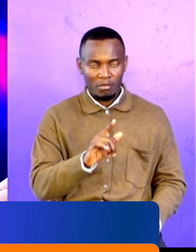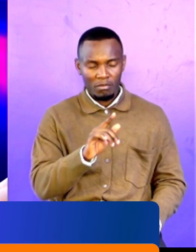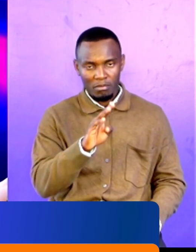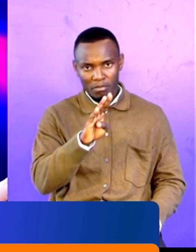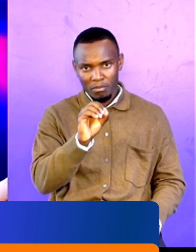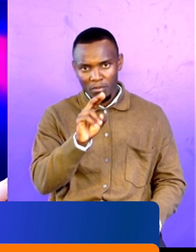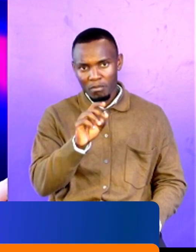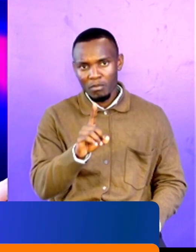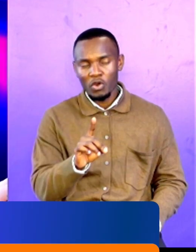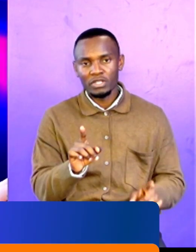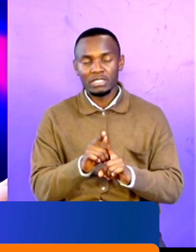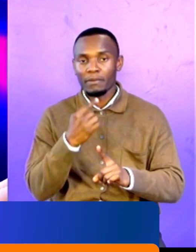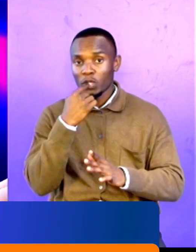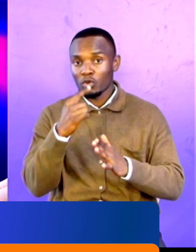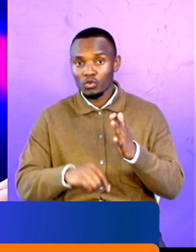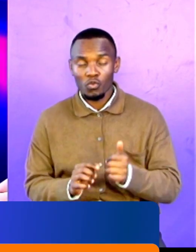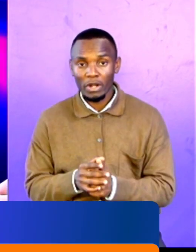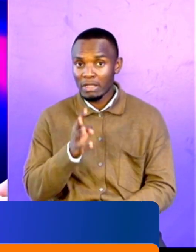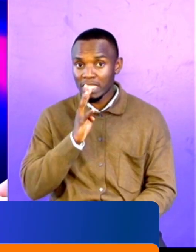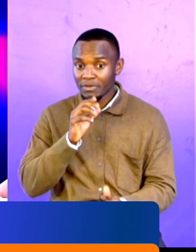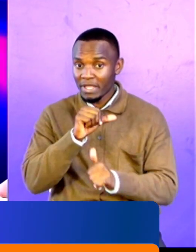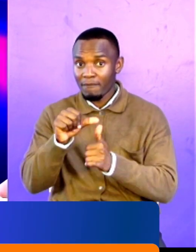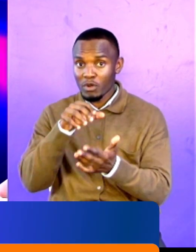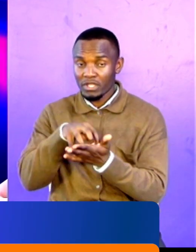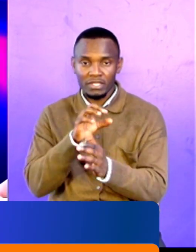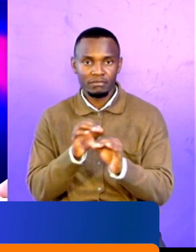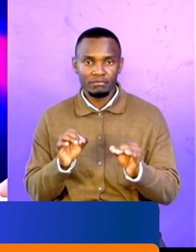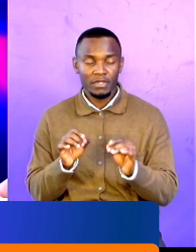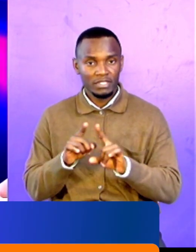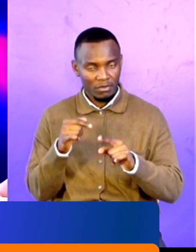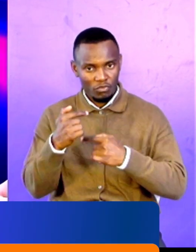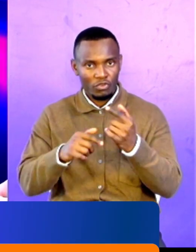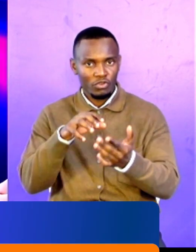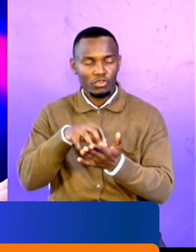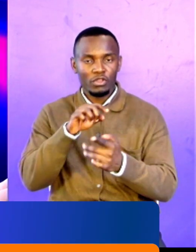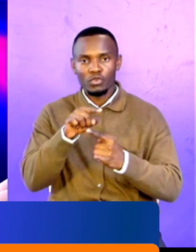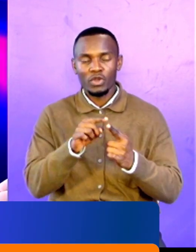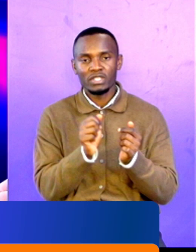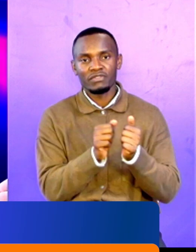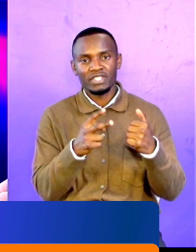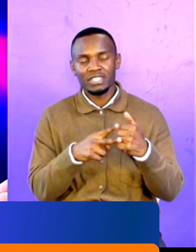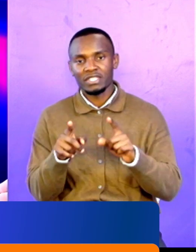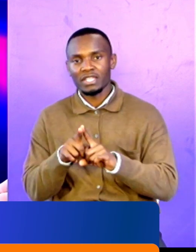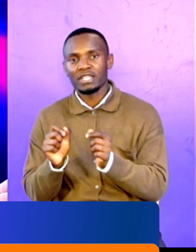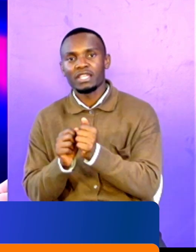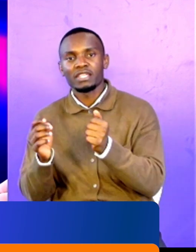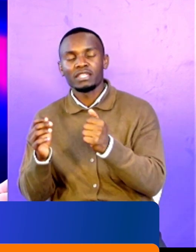about the cases, with the mention of both cases scheduled to commence on 17th and 18th of September,